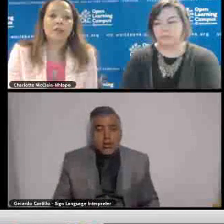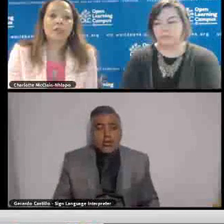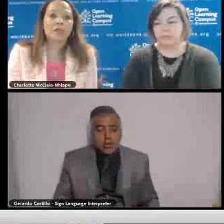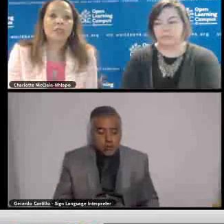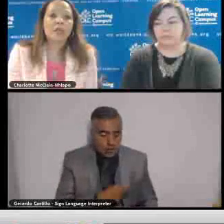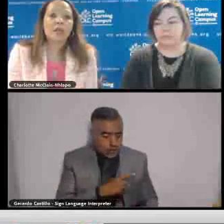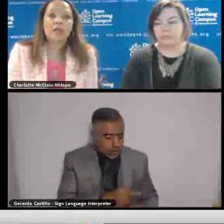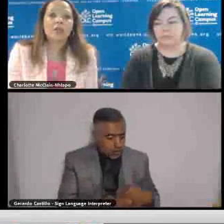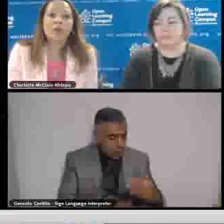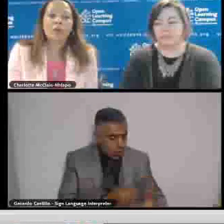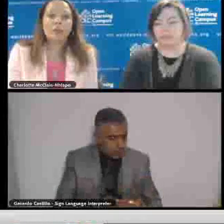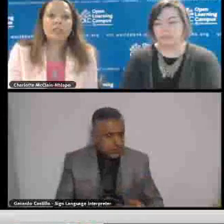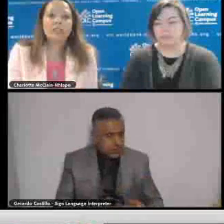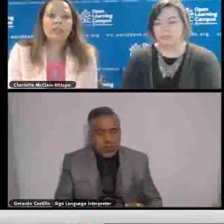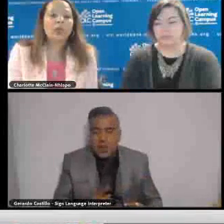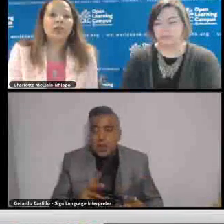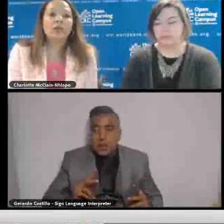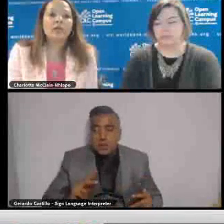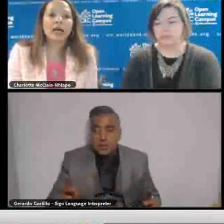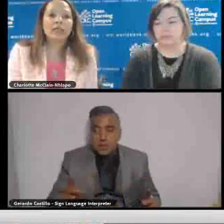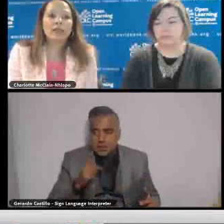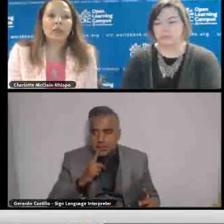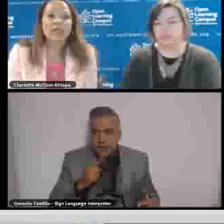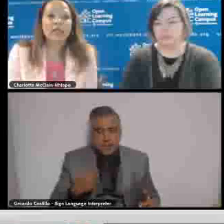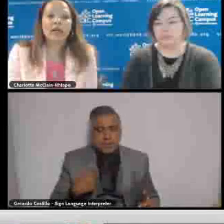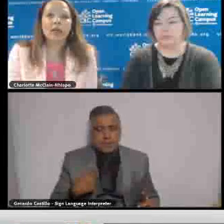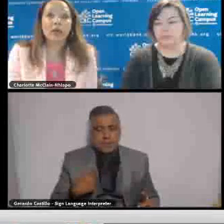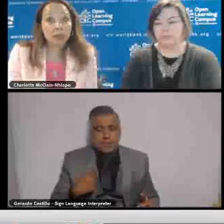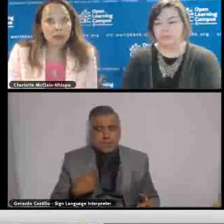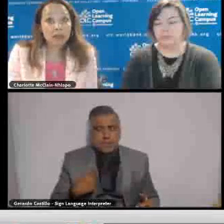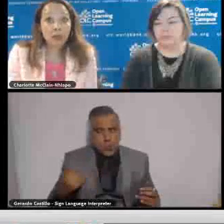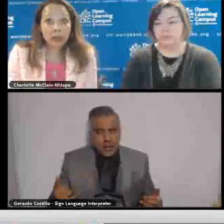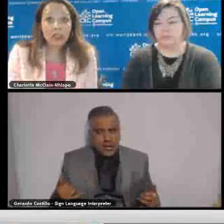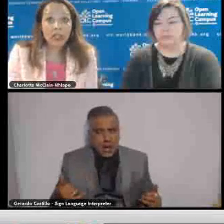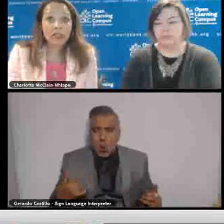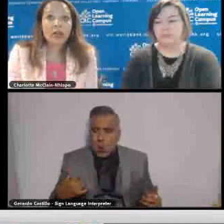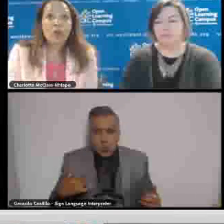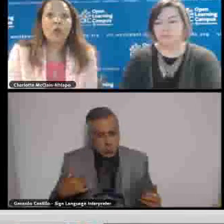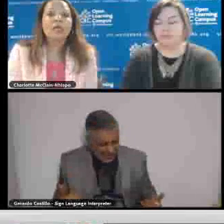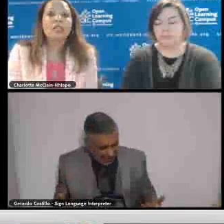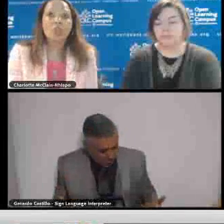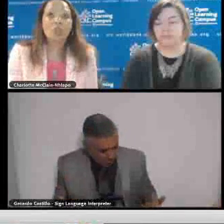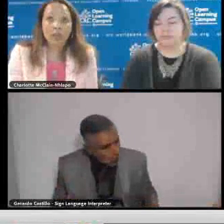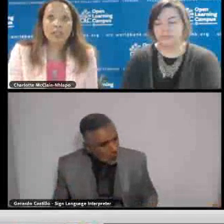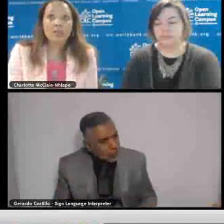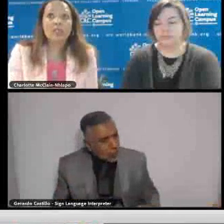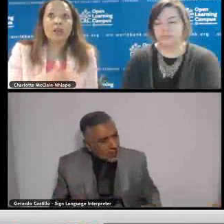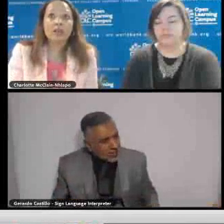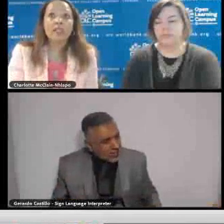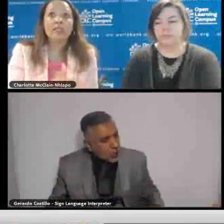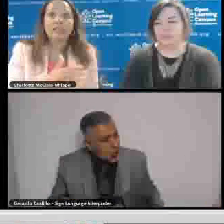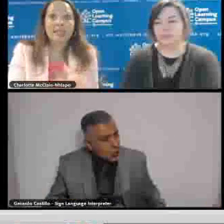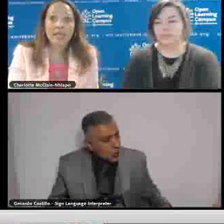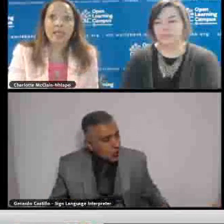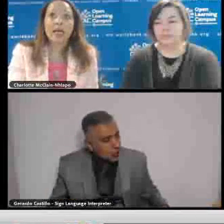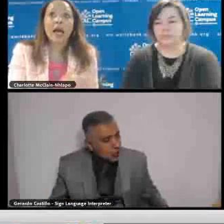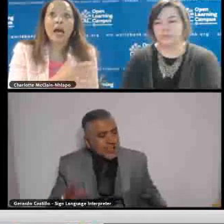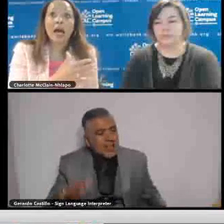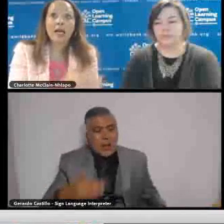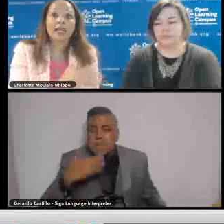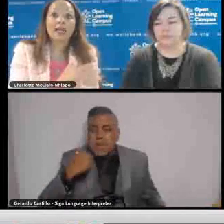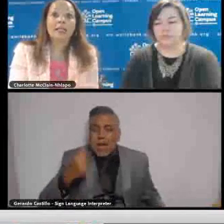was, people were saying, at this point in time, we don't need wheelchairs. We need donkeys, because donkeys can take